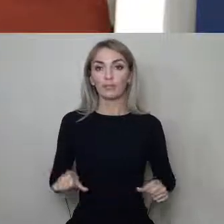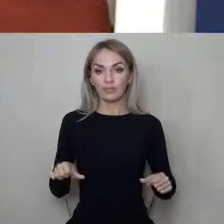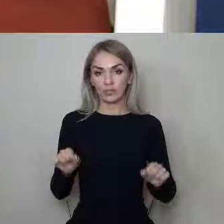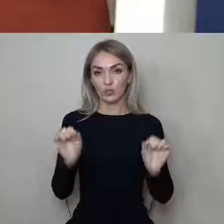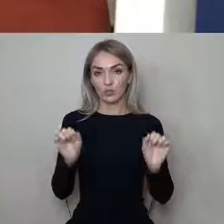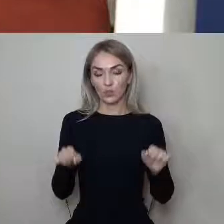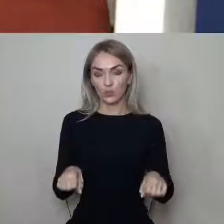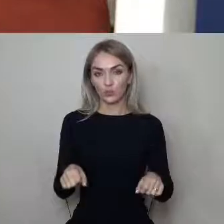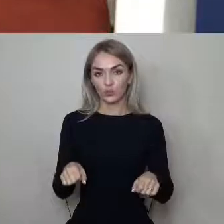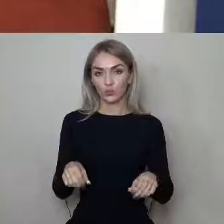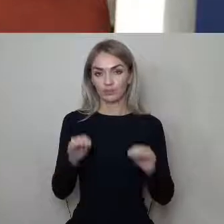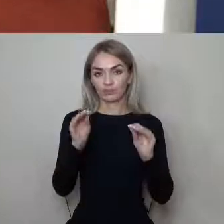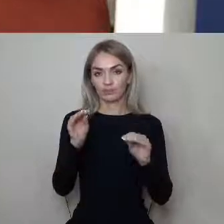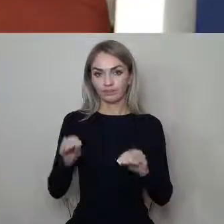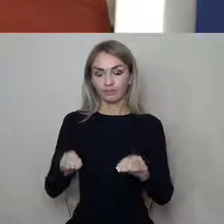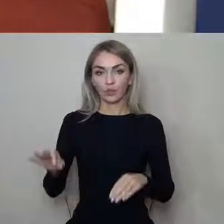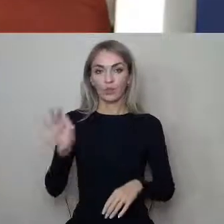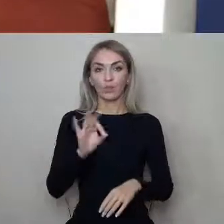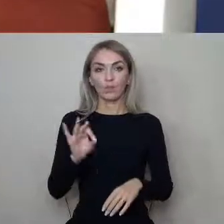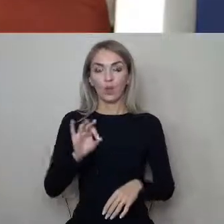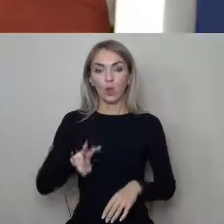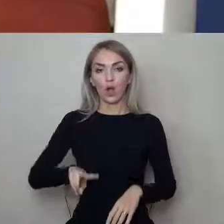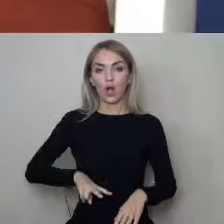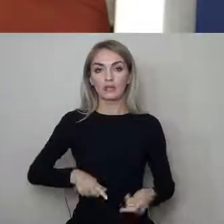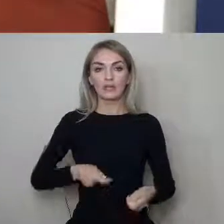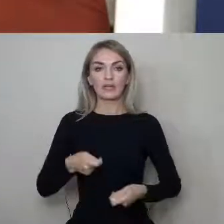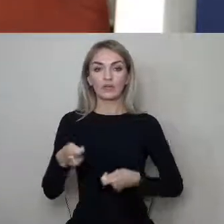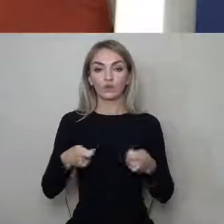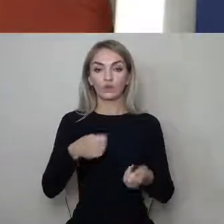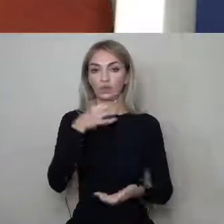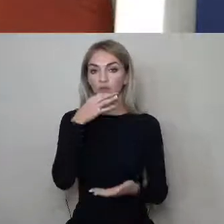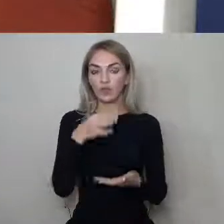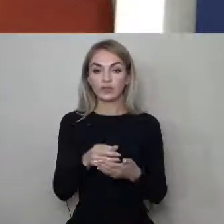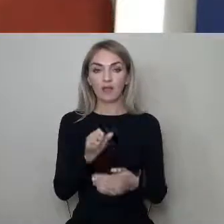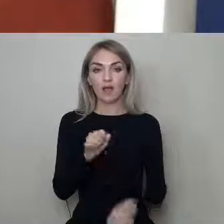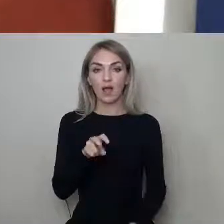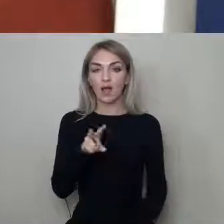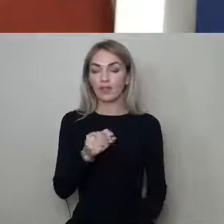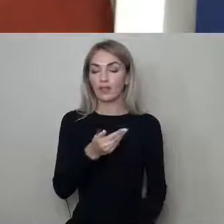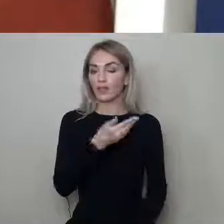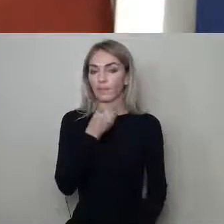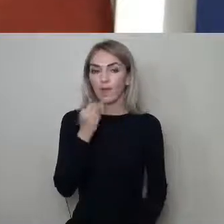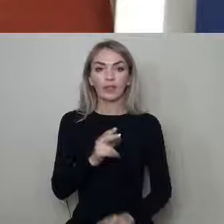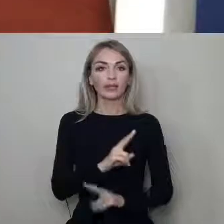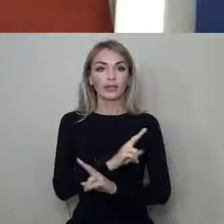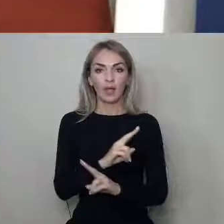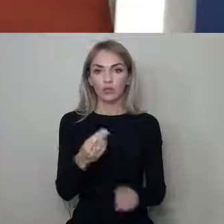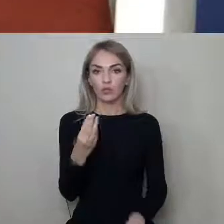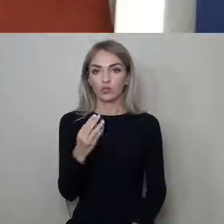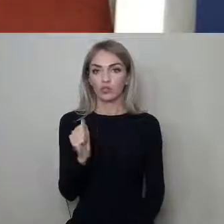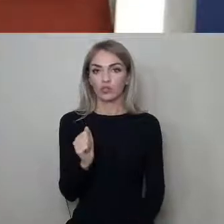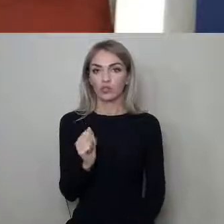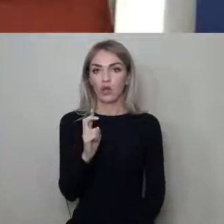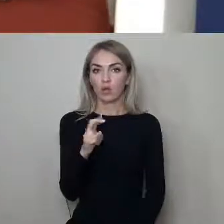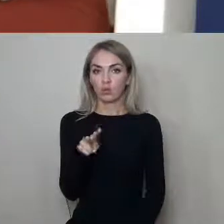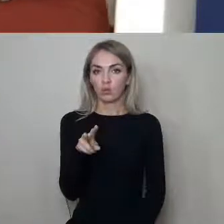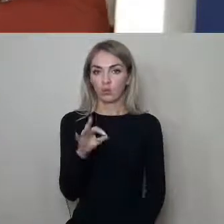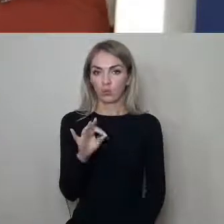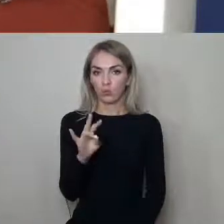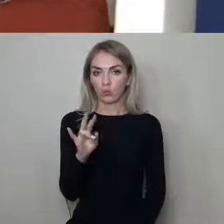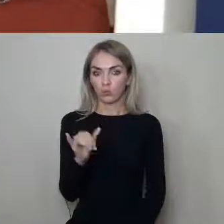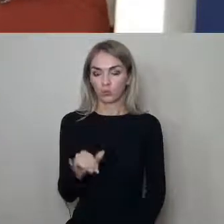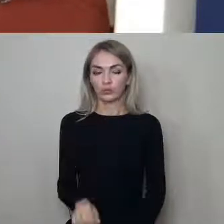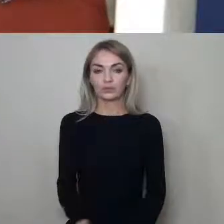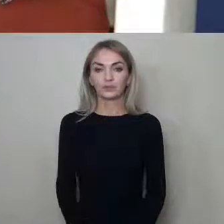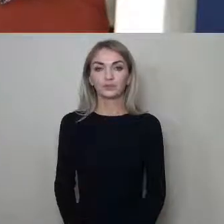an issue, and we know that members of the Commission can issue protocols on administrative offenses, but they don't have any